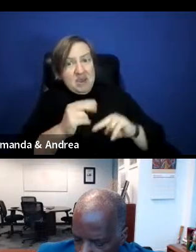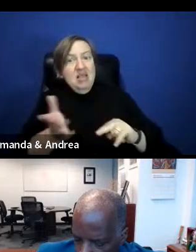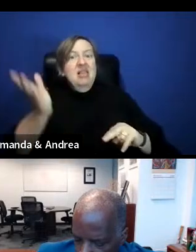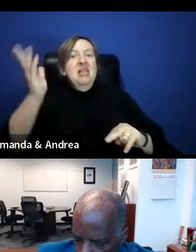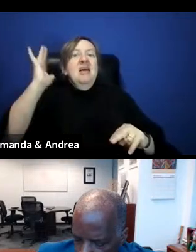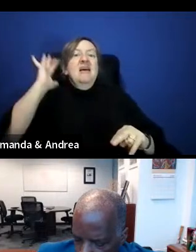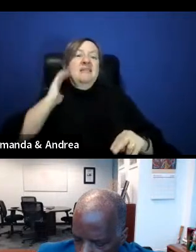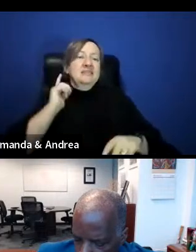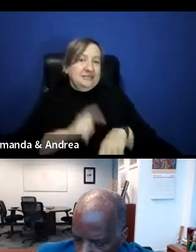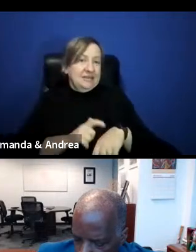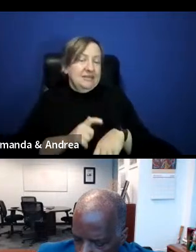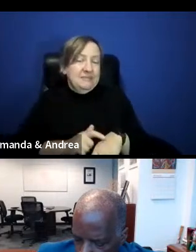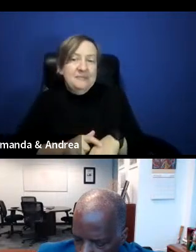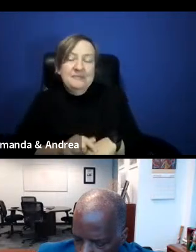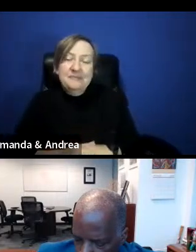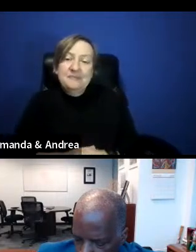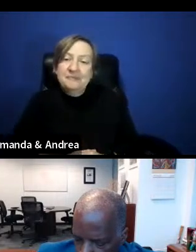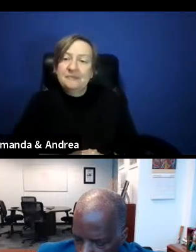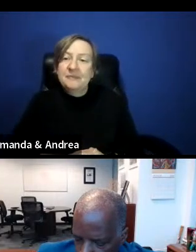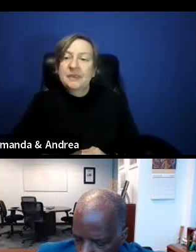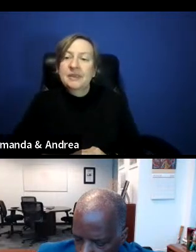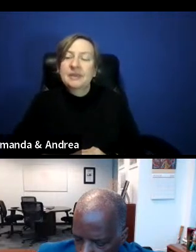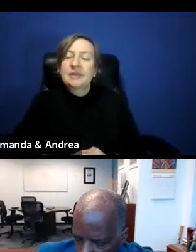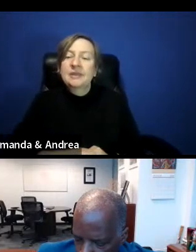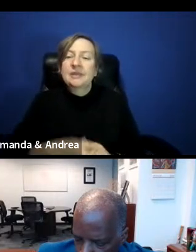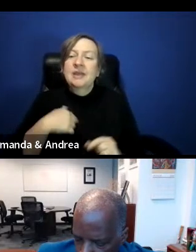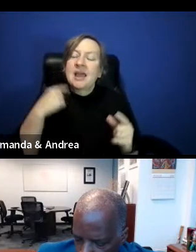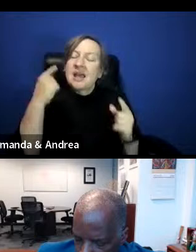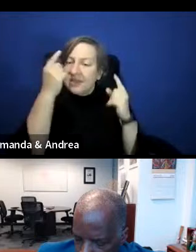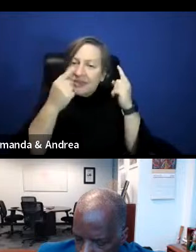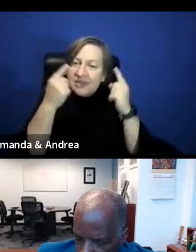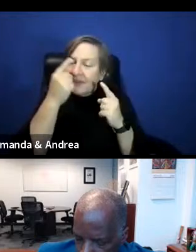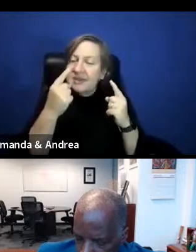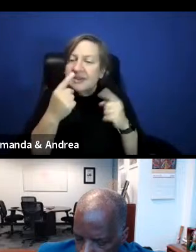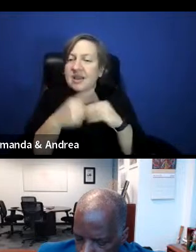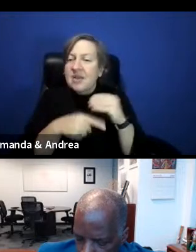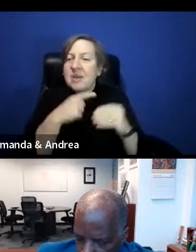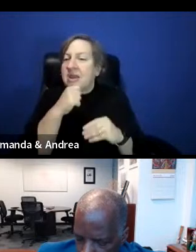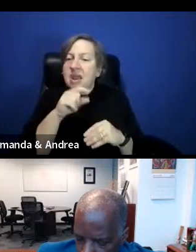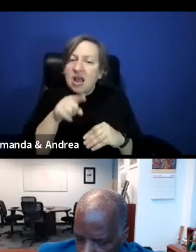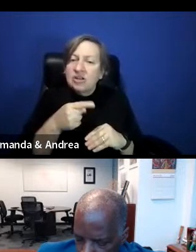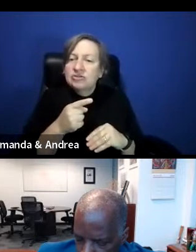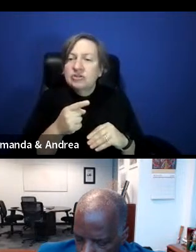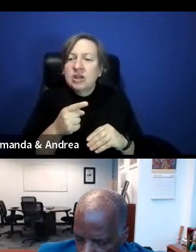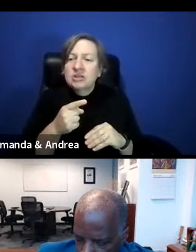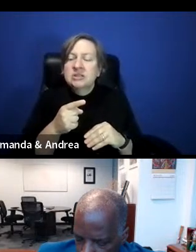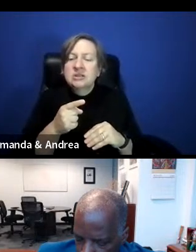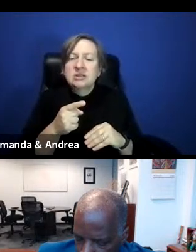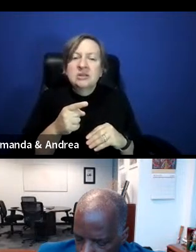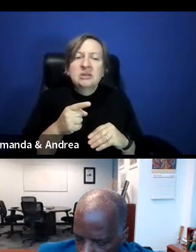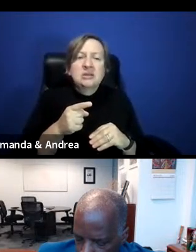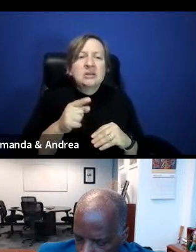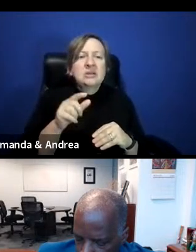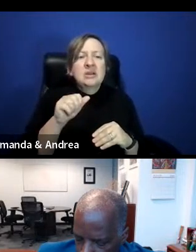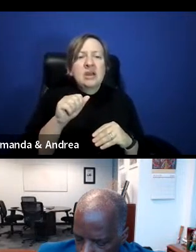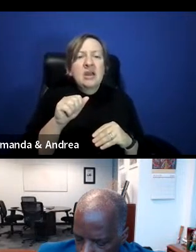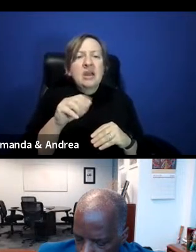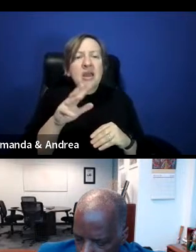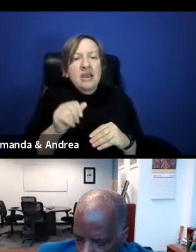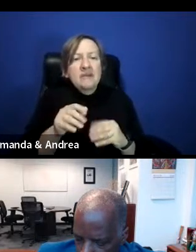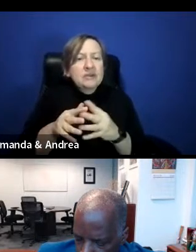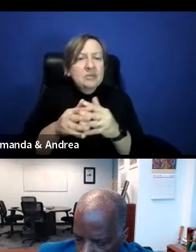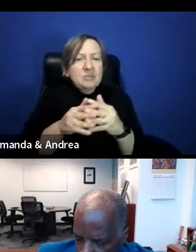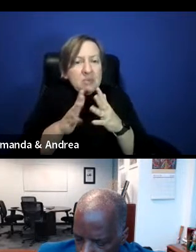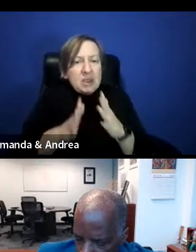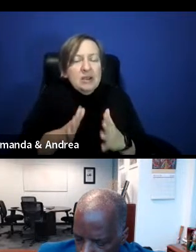time, and I think about the not just the African American community, but I